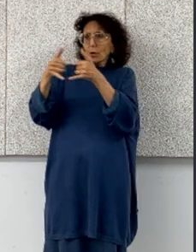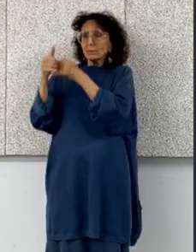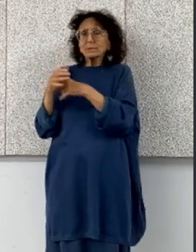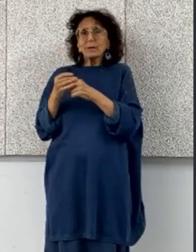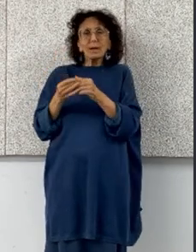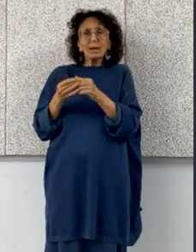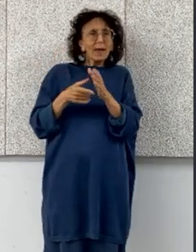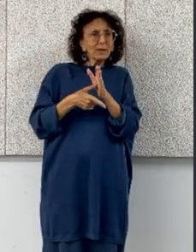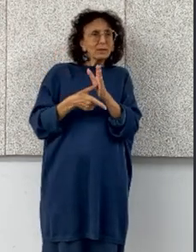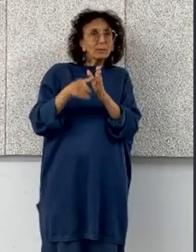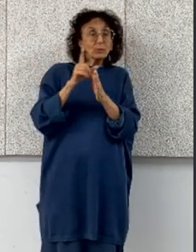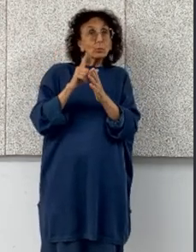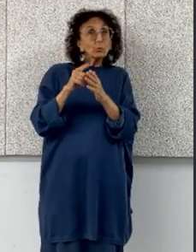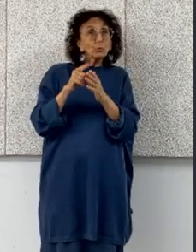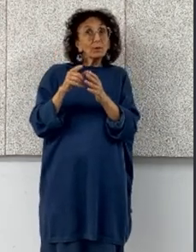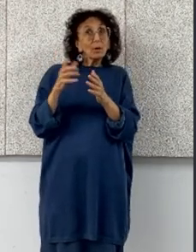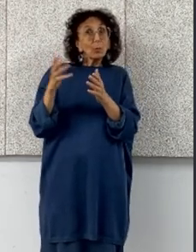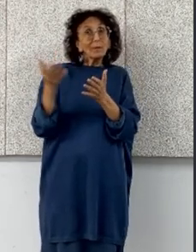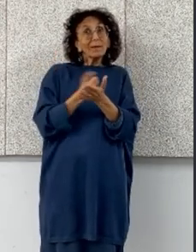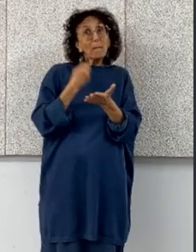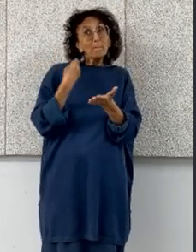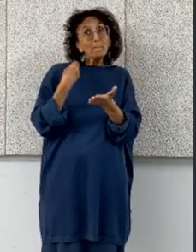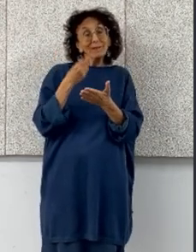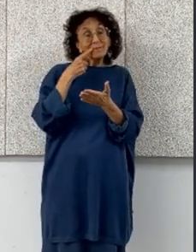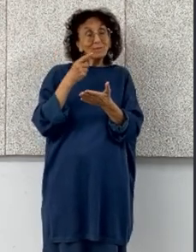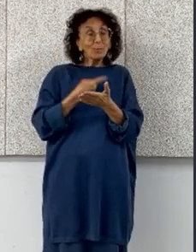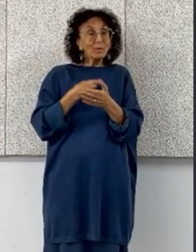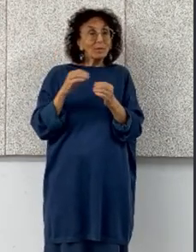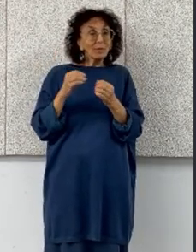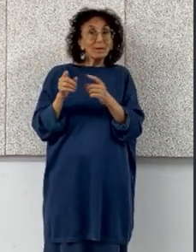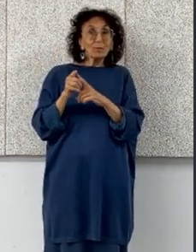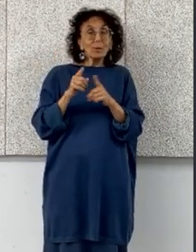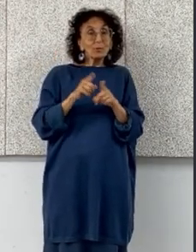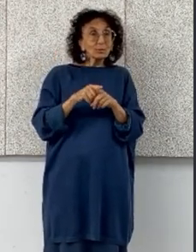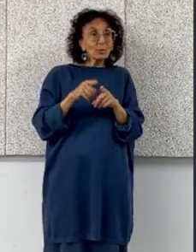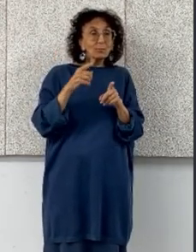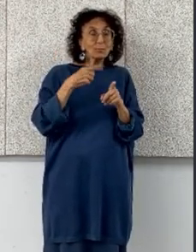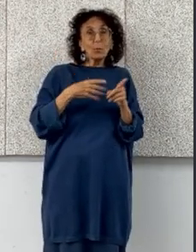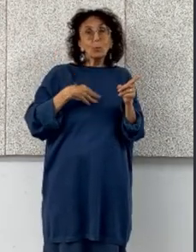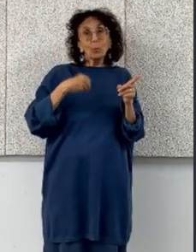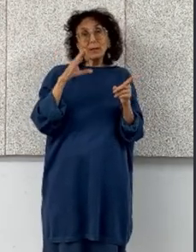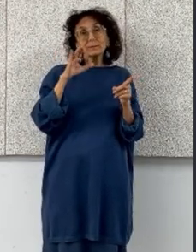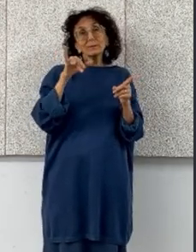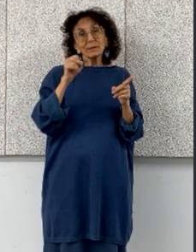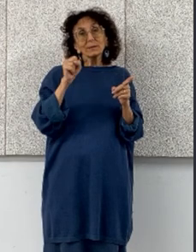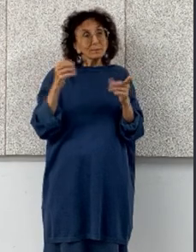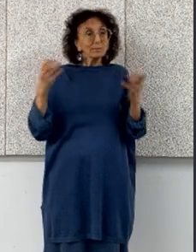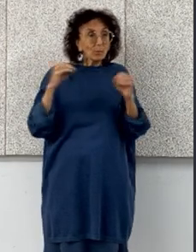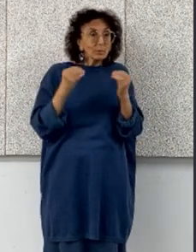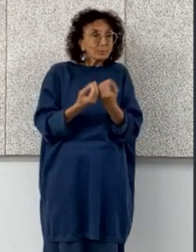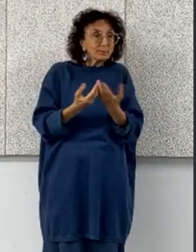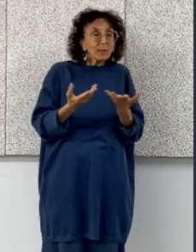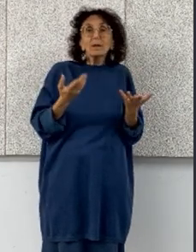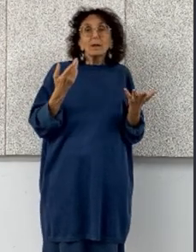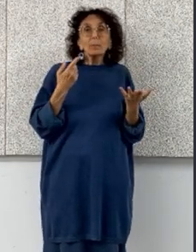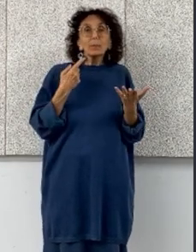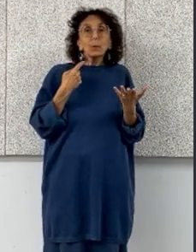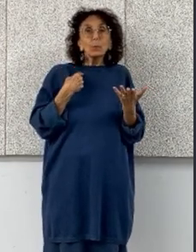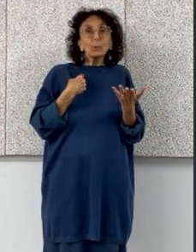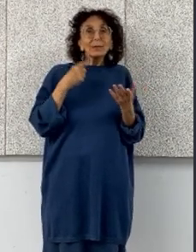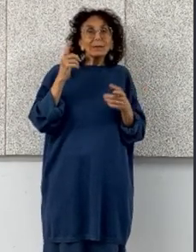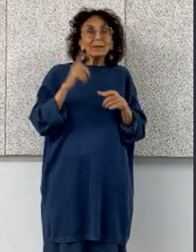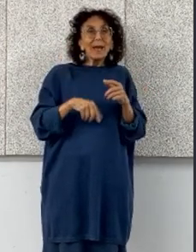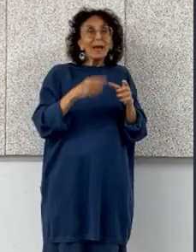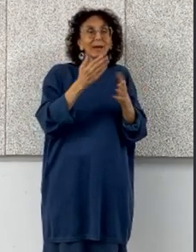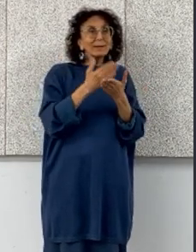are currency in our world and also in the world of audiences. And we are not eligible for any sort of